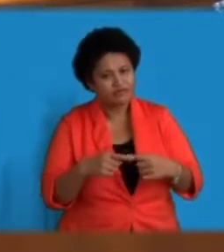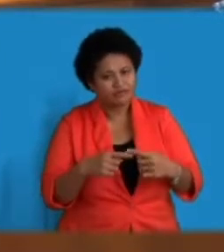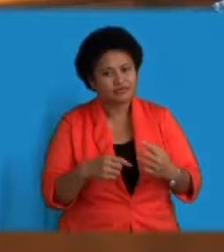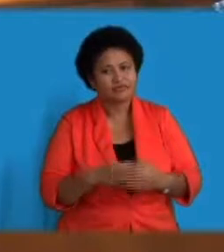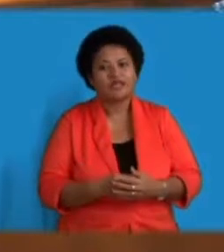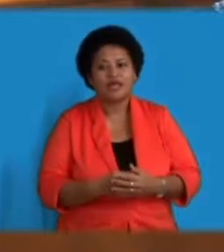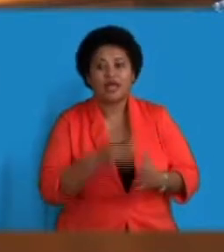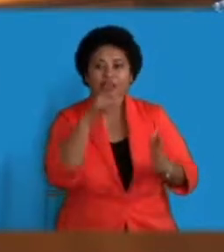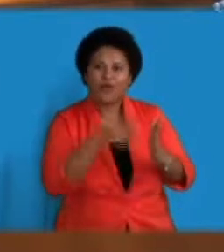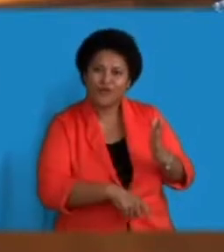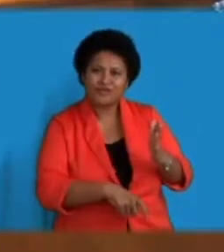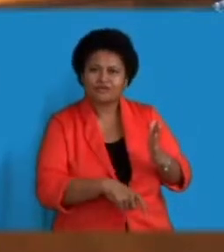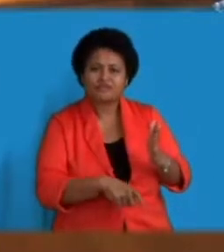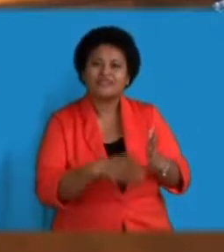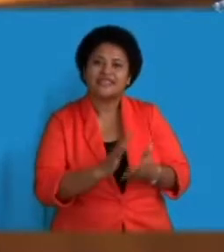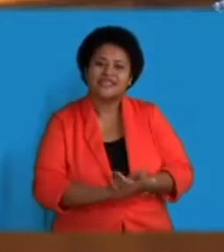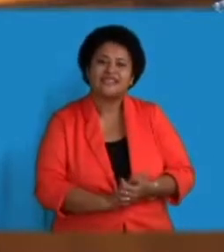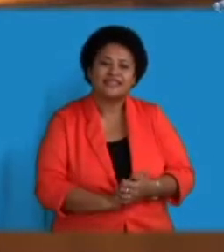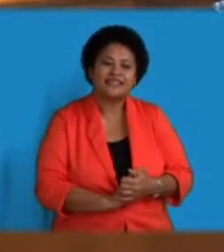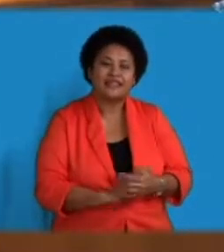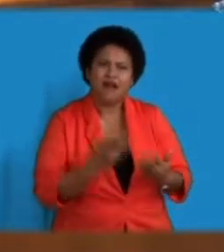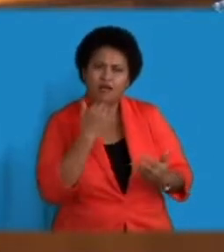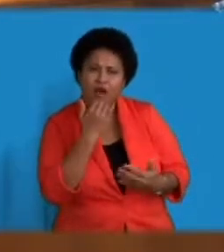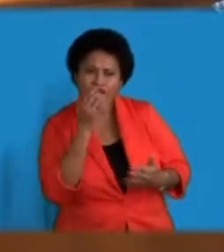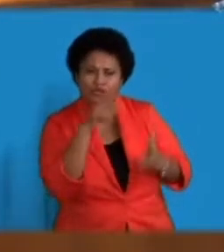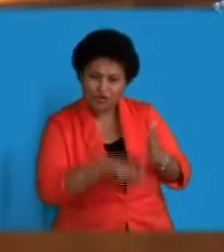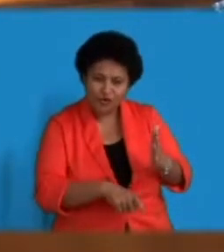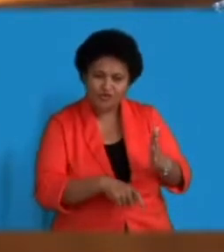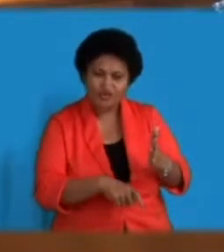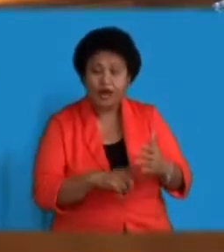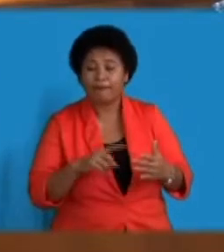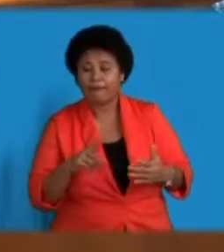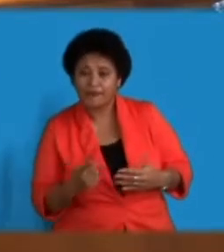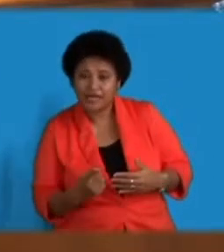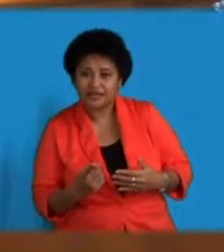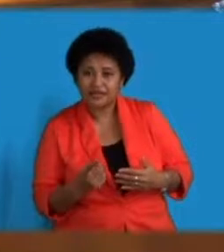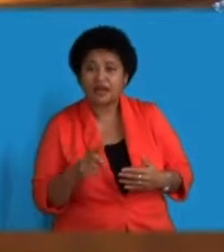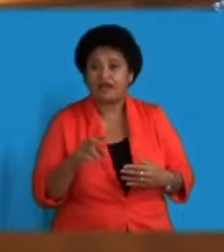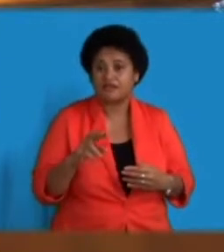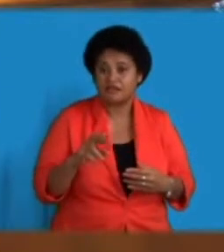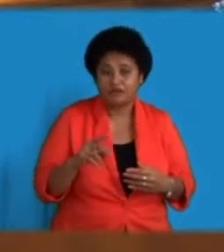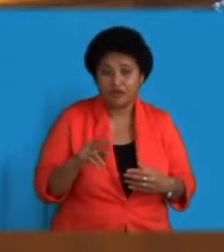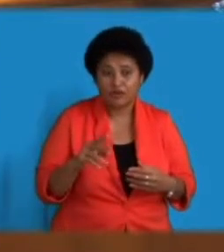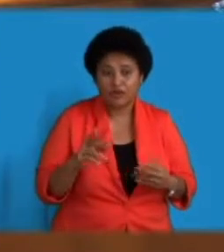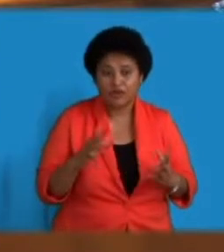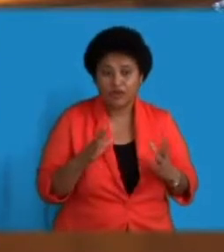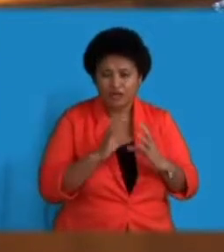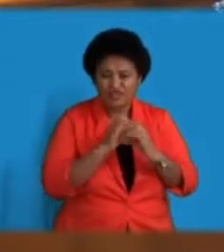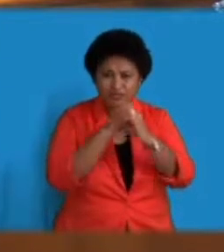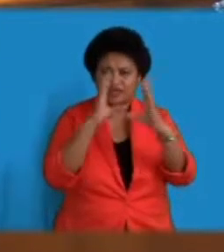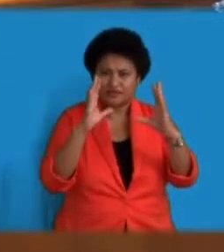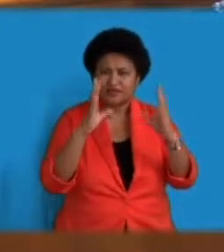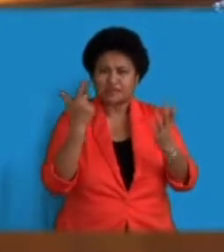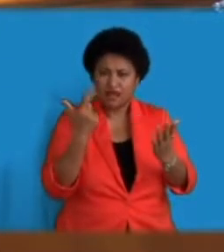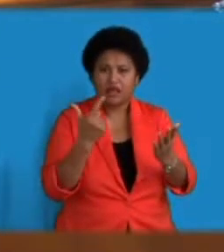the cost that is difficult to estimate how much it will cost. But in terms of a ballpark figure, do you know how much it will